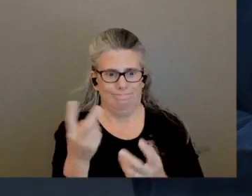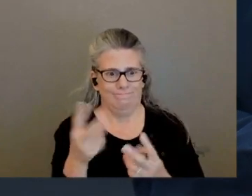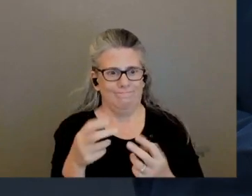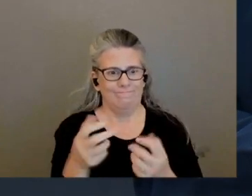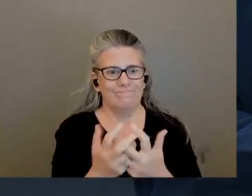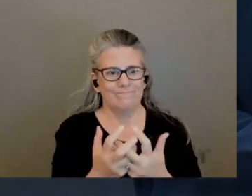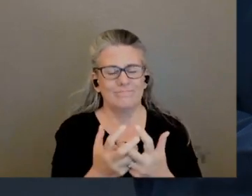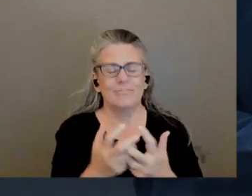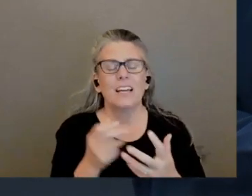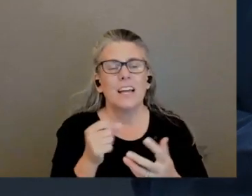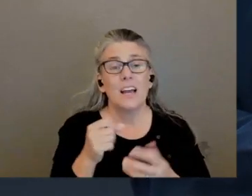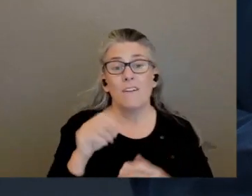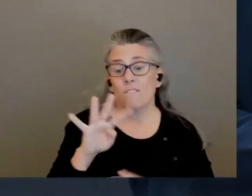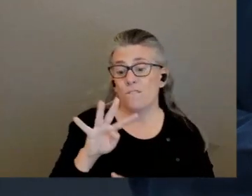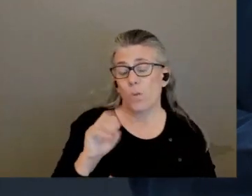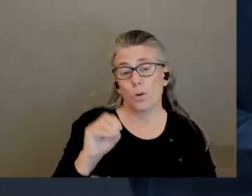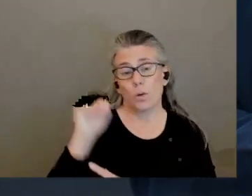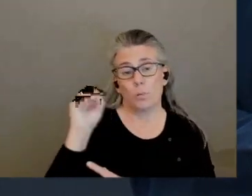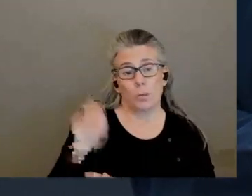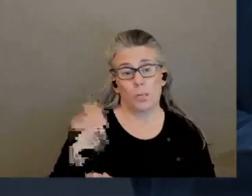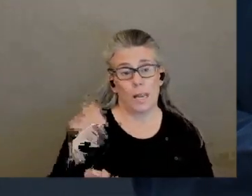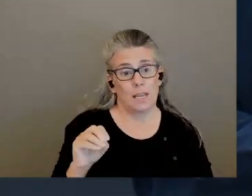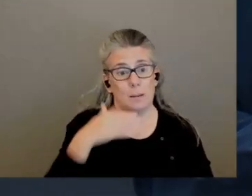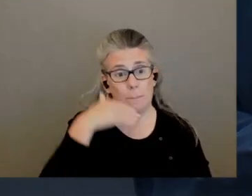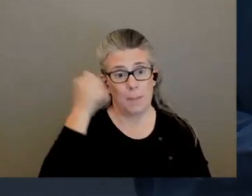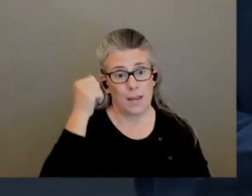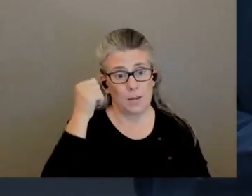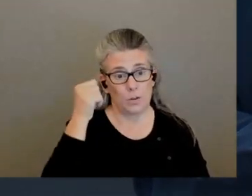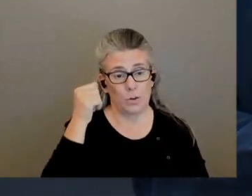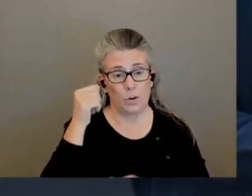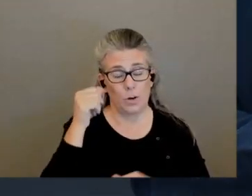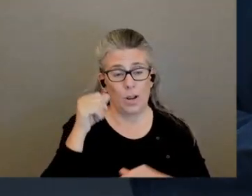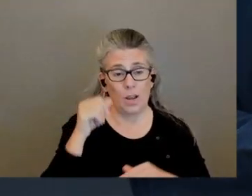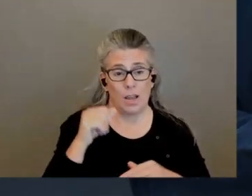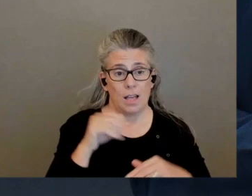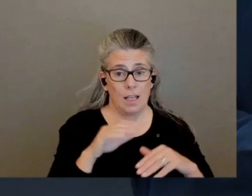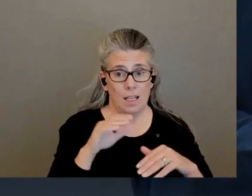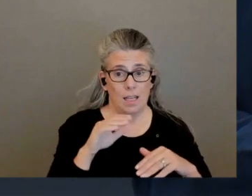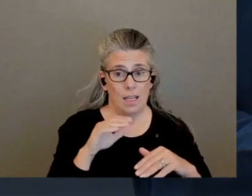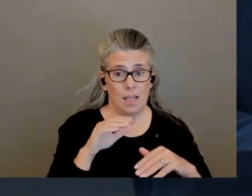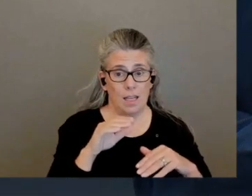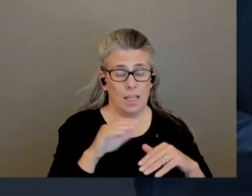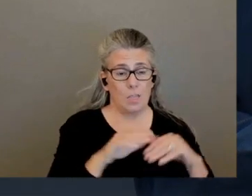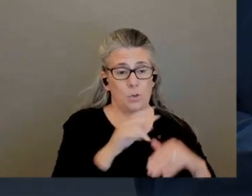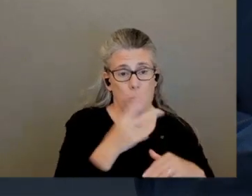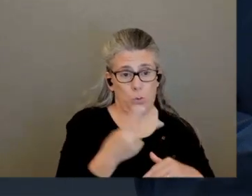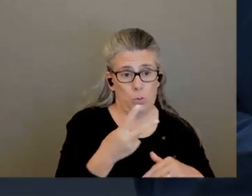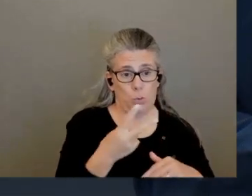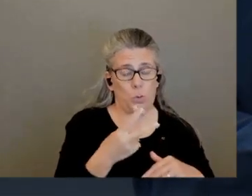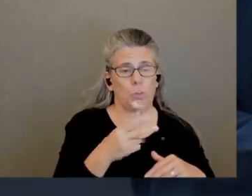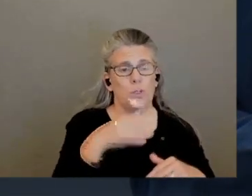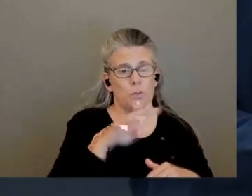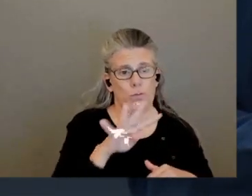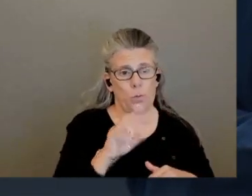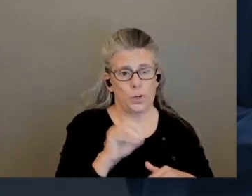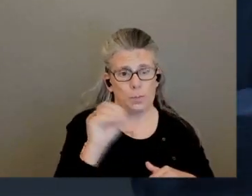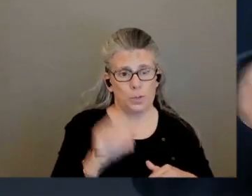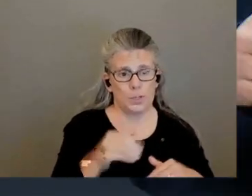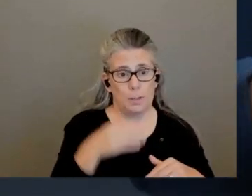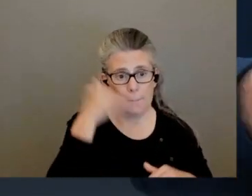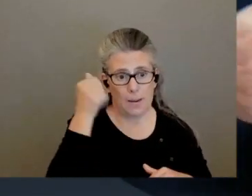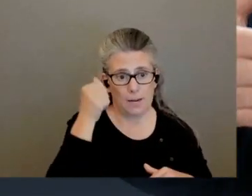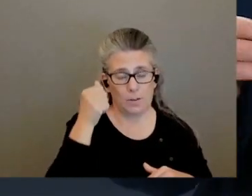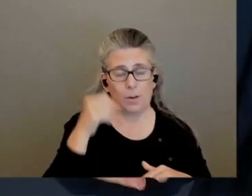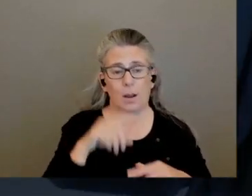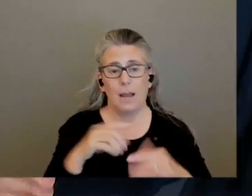from a price performance standpoint, and Graviton3 is even faster and even better than Graviton2. So I